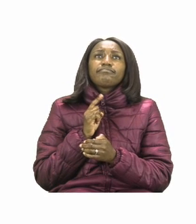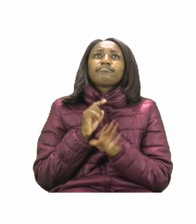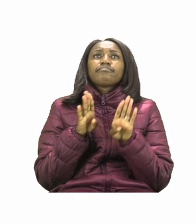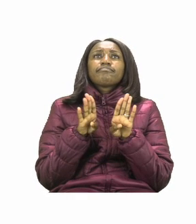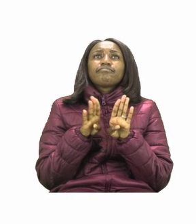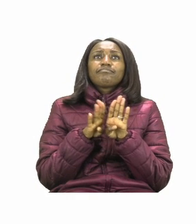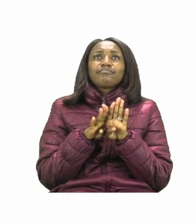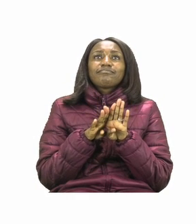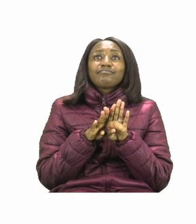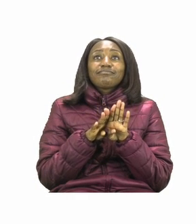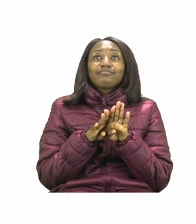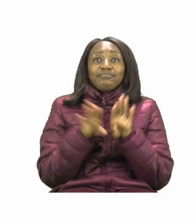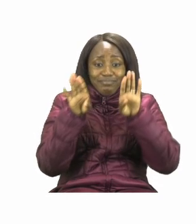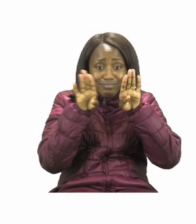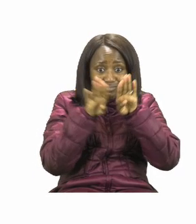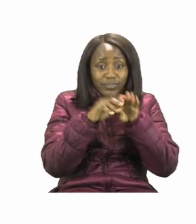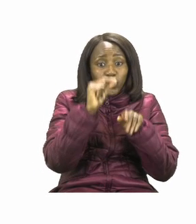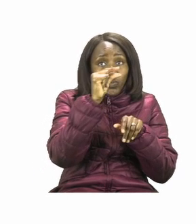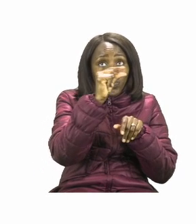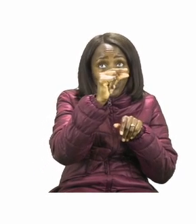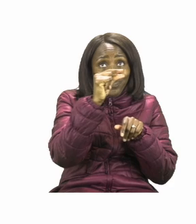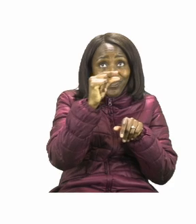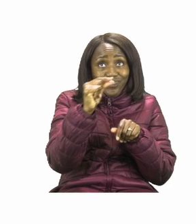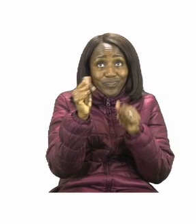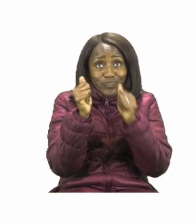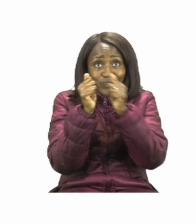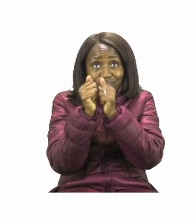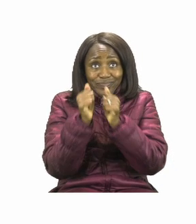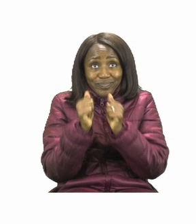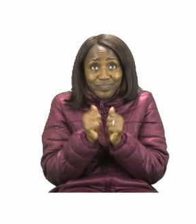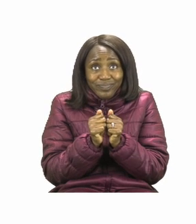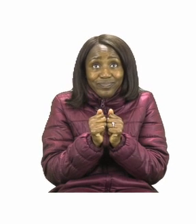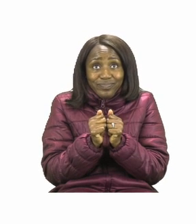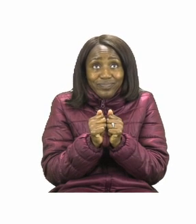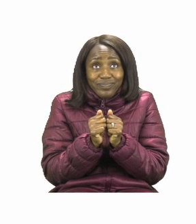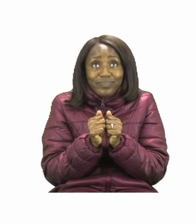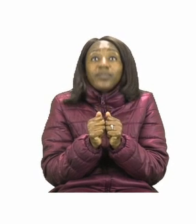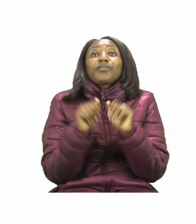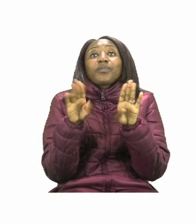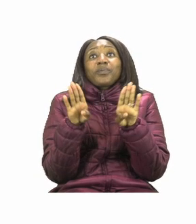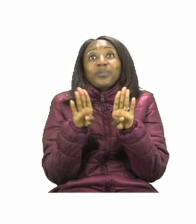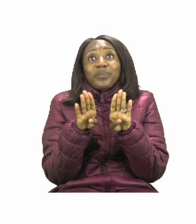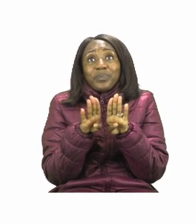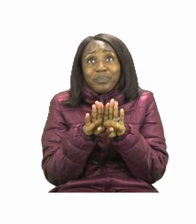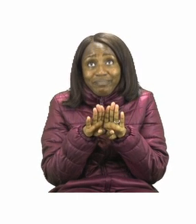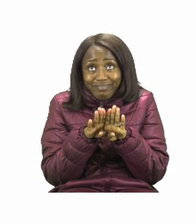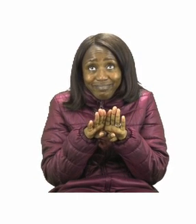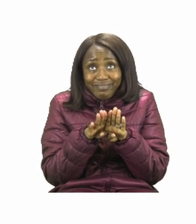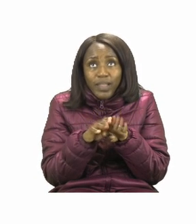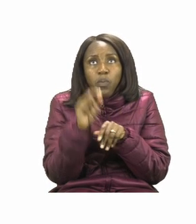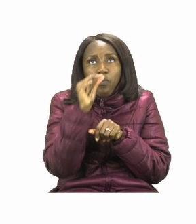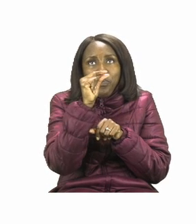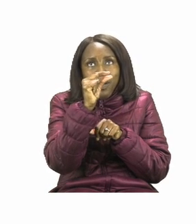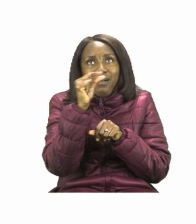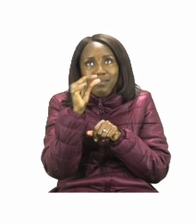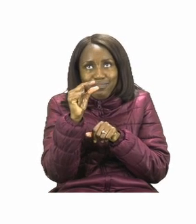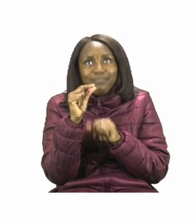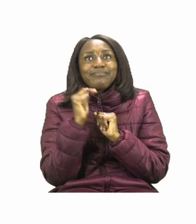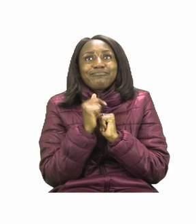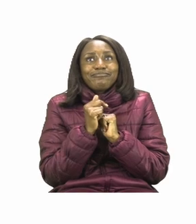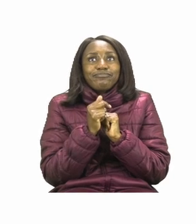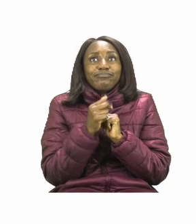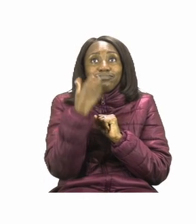word building. Now it's going to be our job to create two and three letter words.